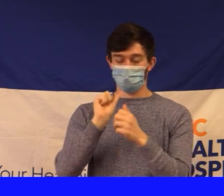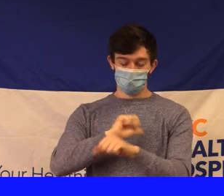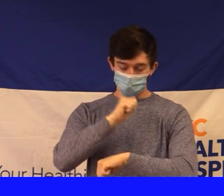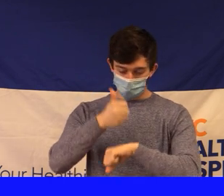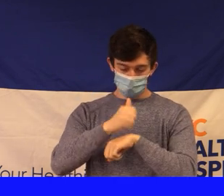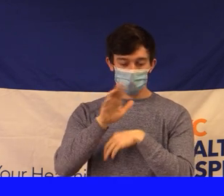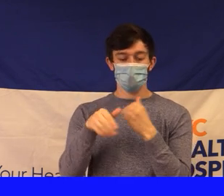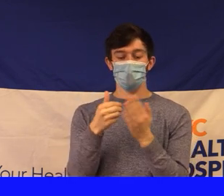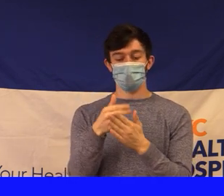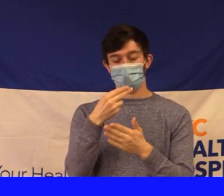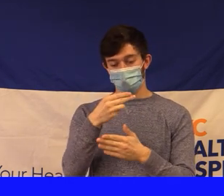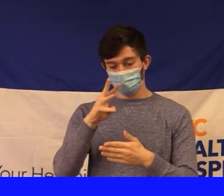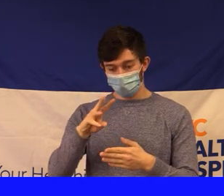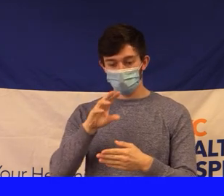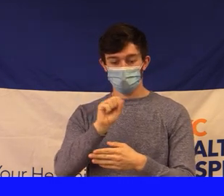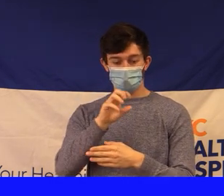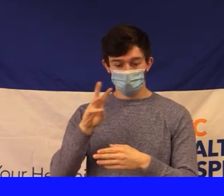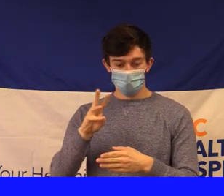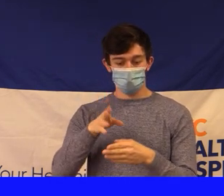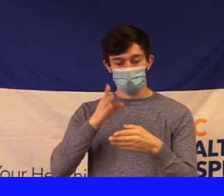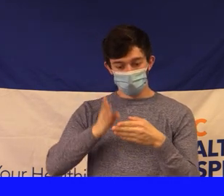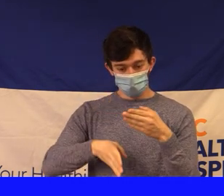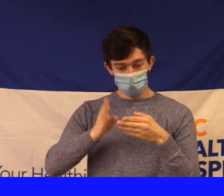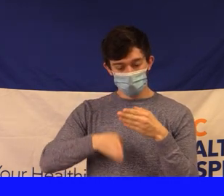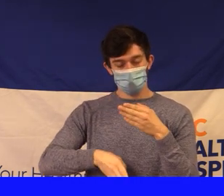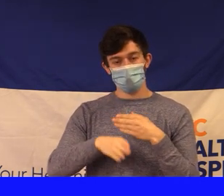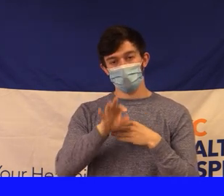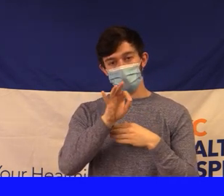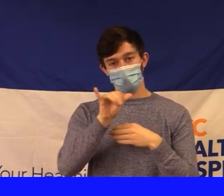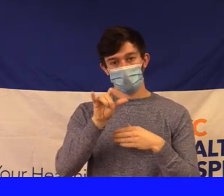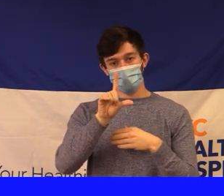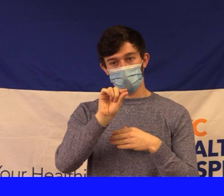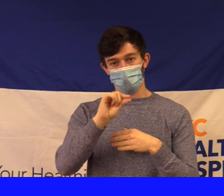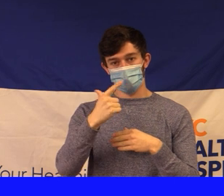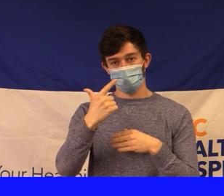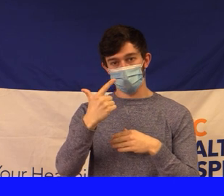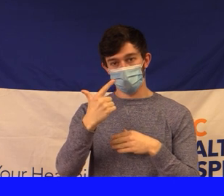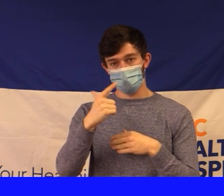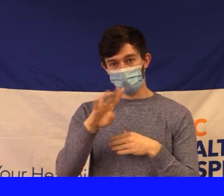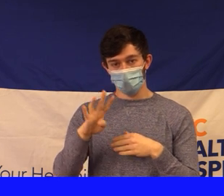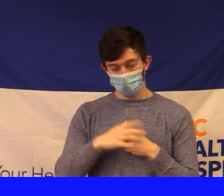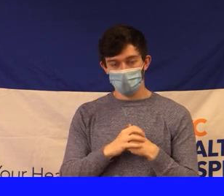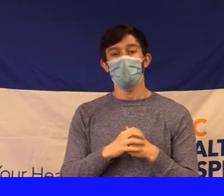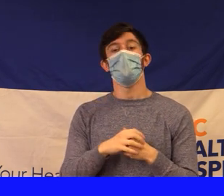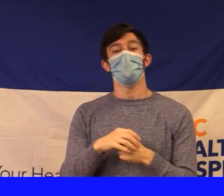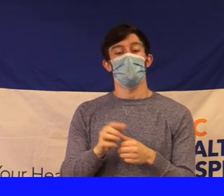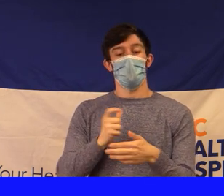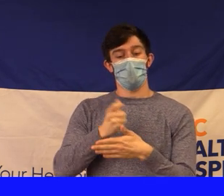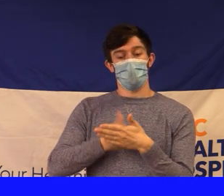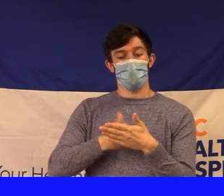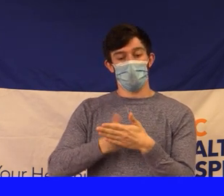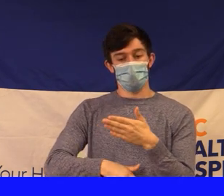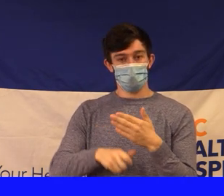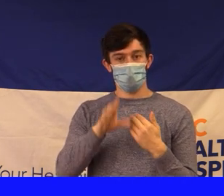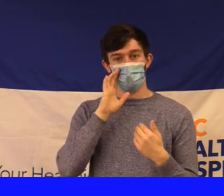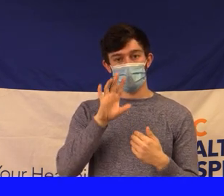implementation of all hardware and software to be completed by the end of fiscal year 24. The cost over the lifetime agreement